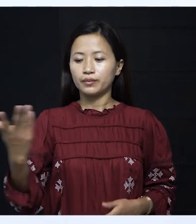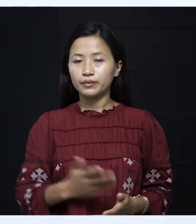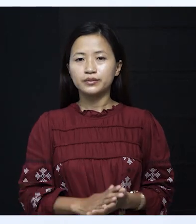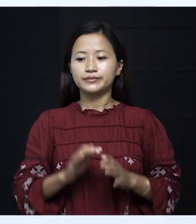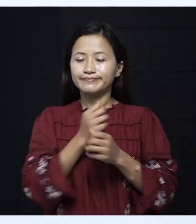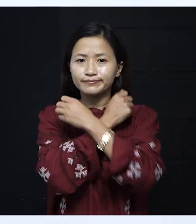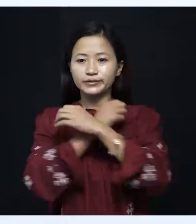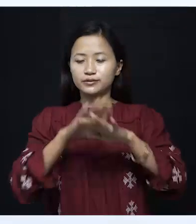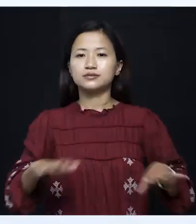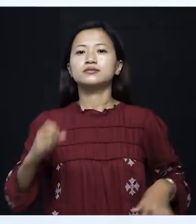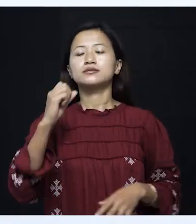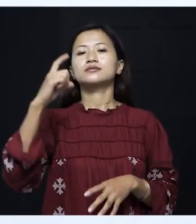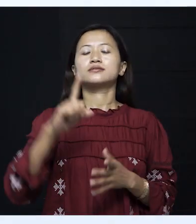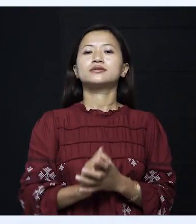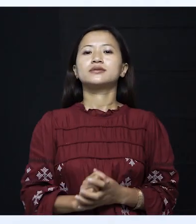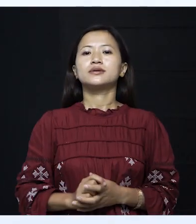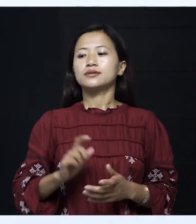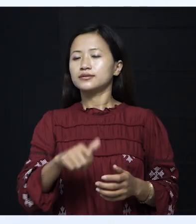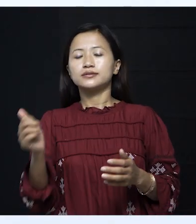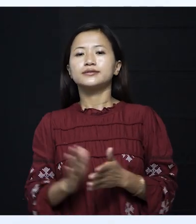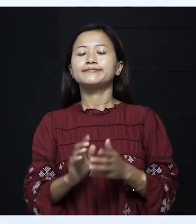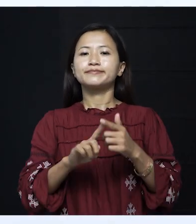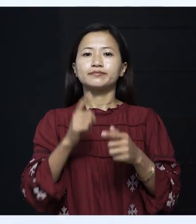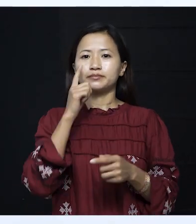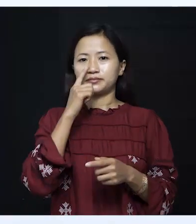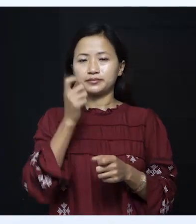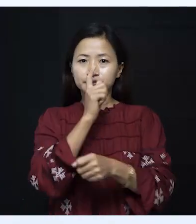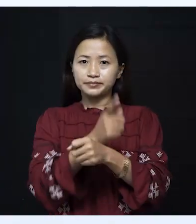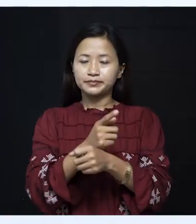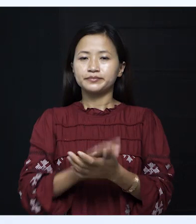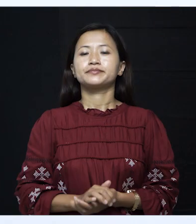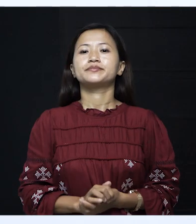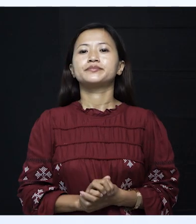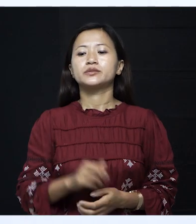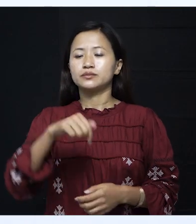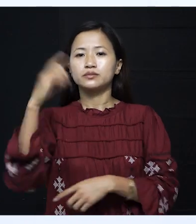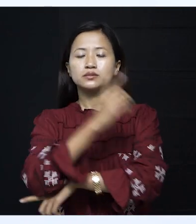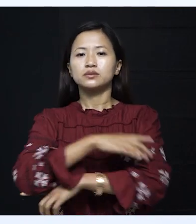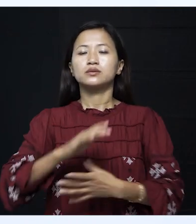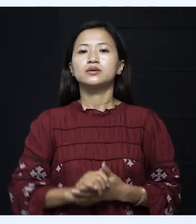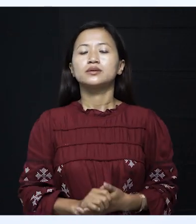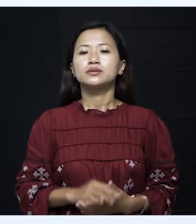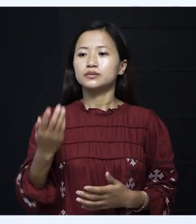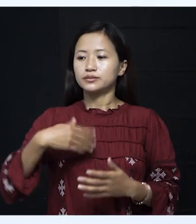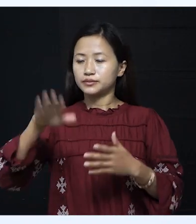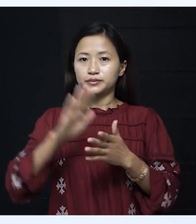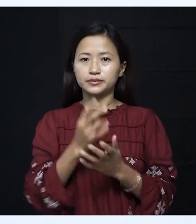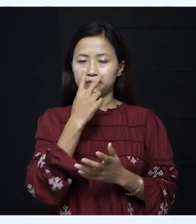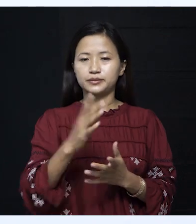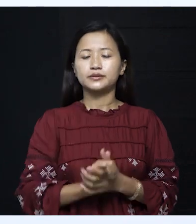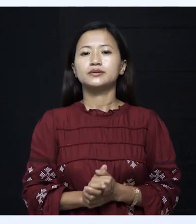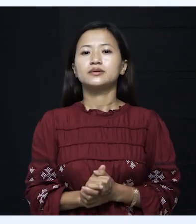Welcome, my dear students of class 9 to another class with me, your tutor Atsinyo Sekose. So today we are going to take a look